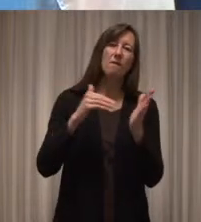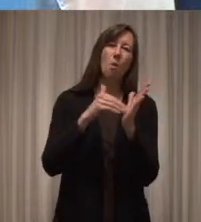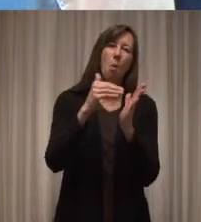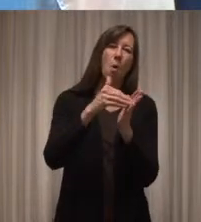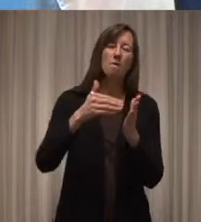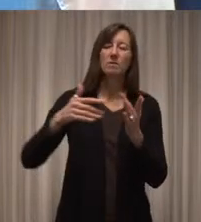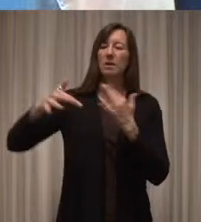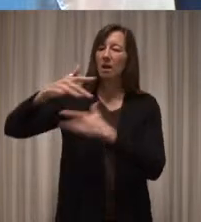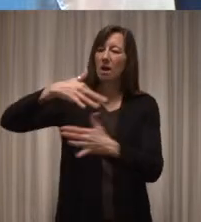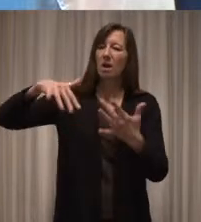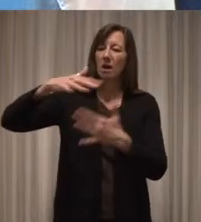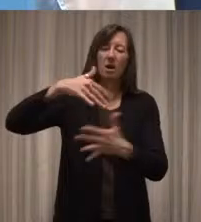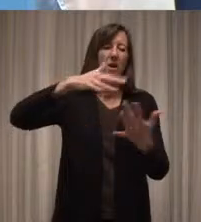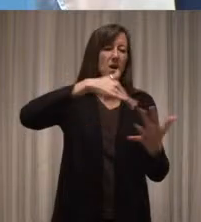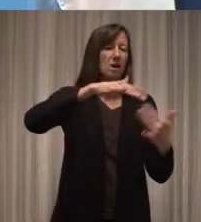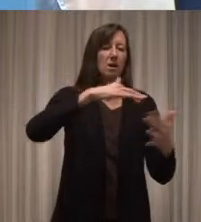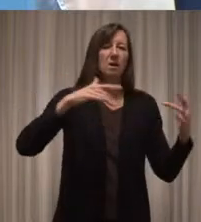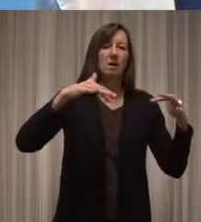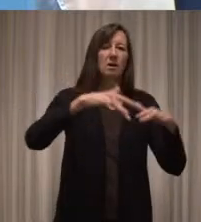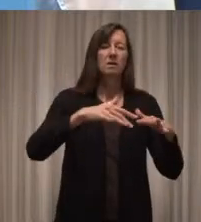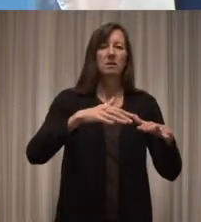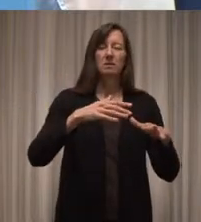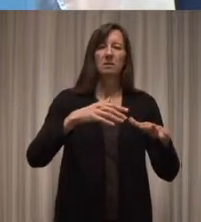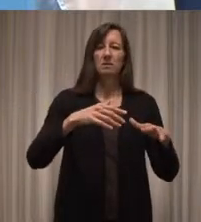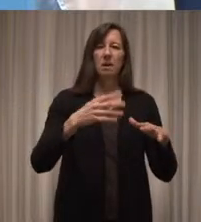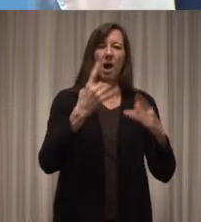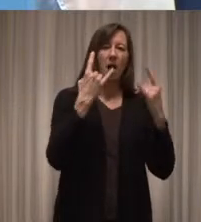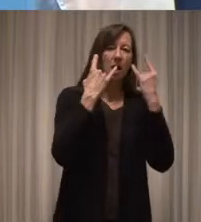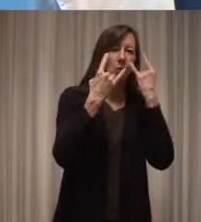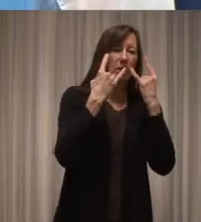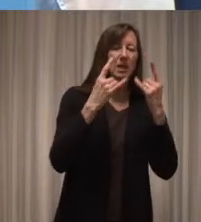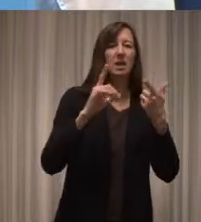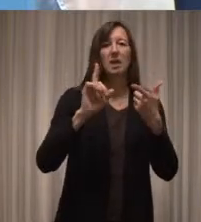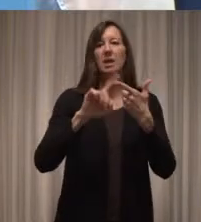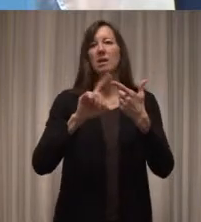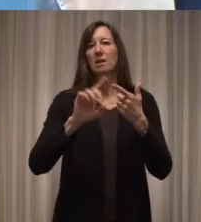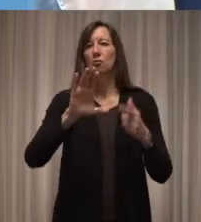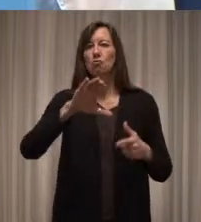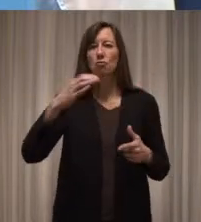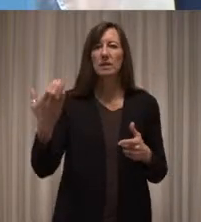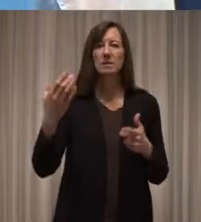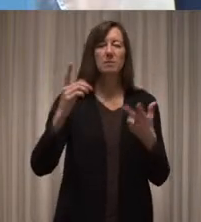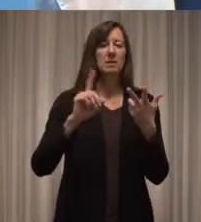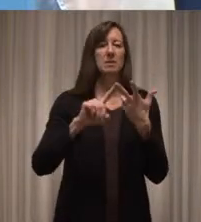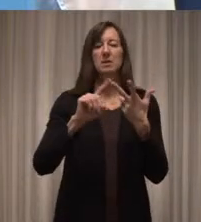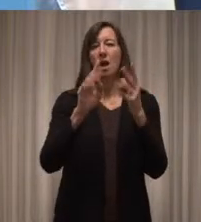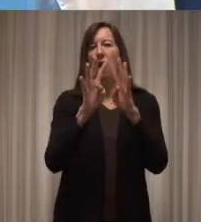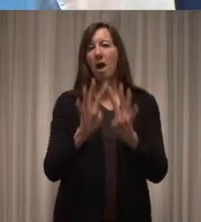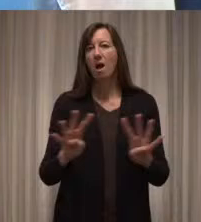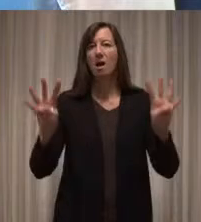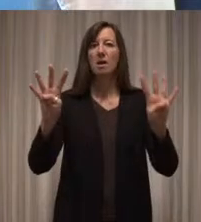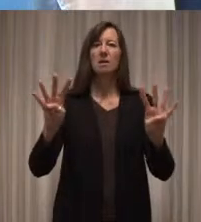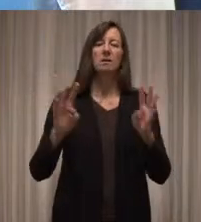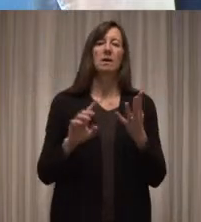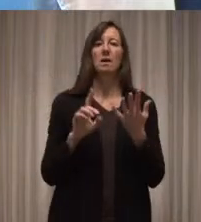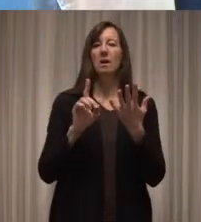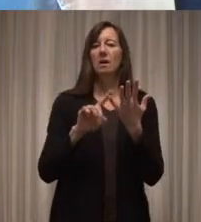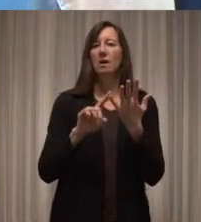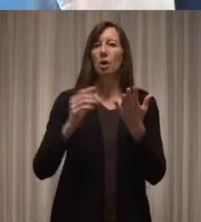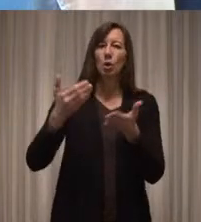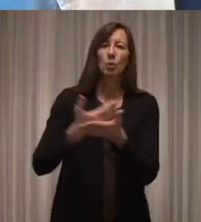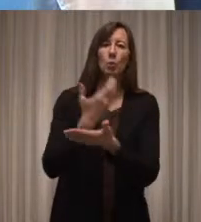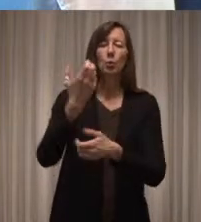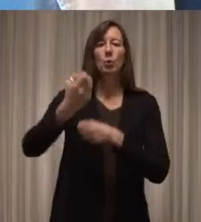in Christmas, New Year's, and Hanukkah, and other winter holidays. All that compounded